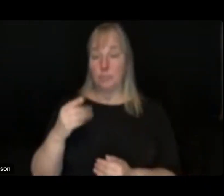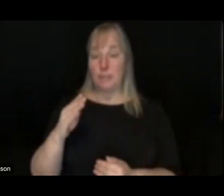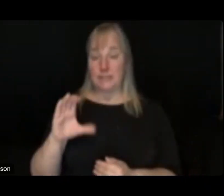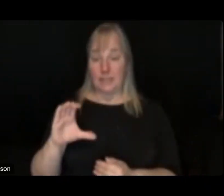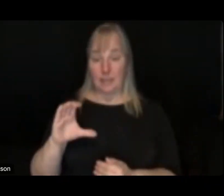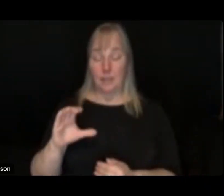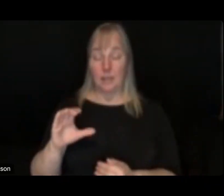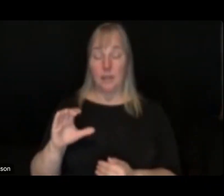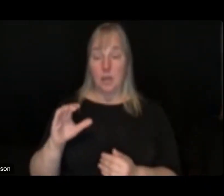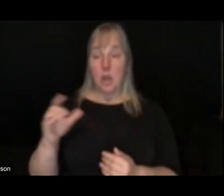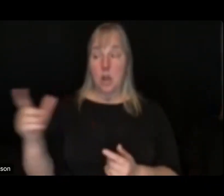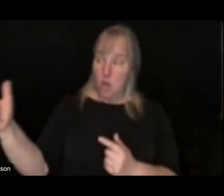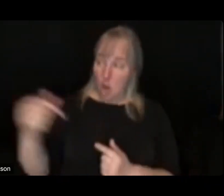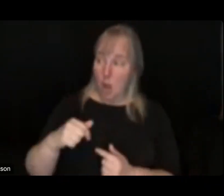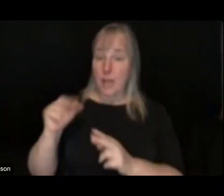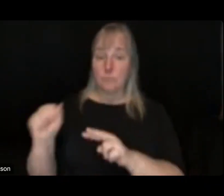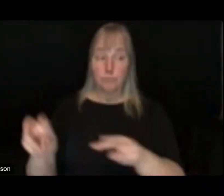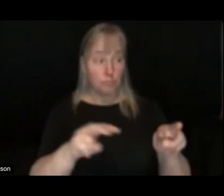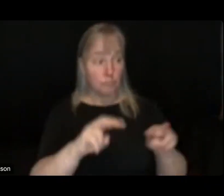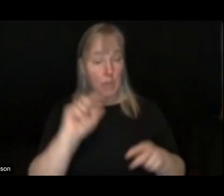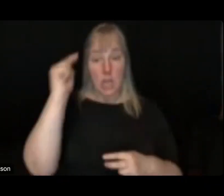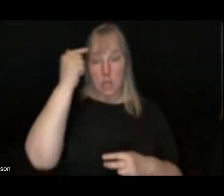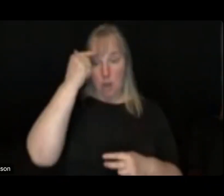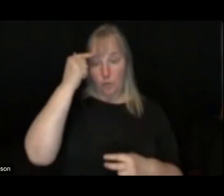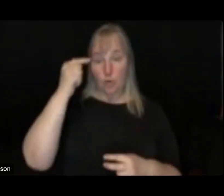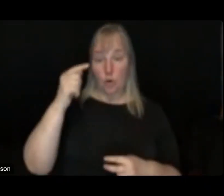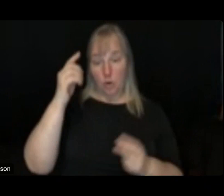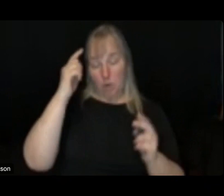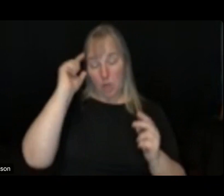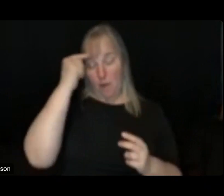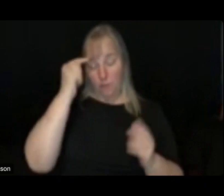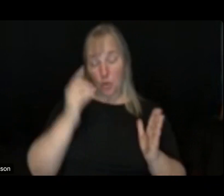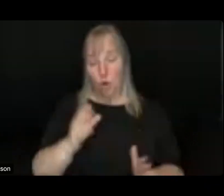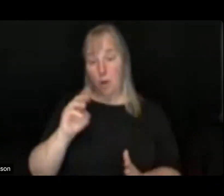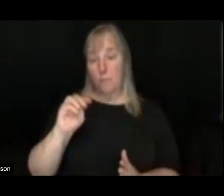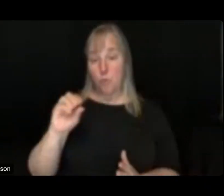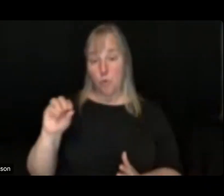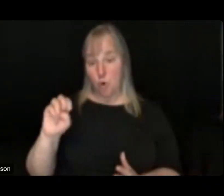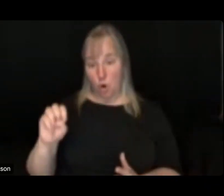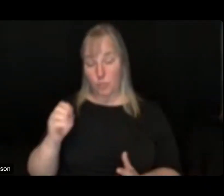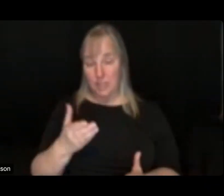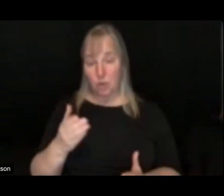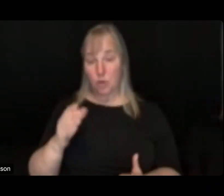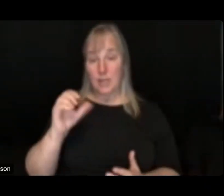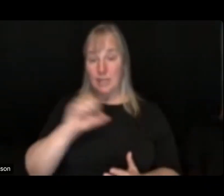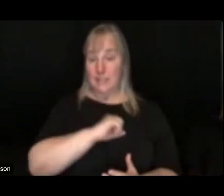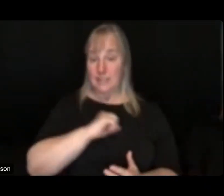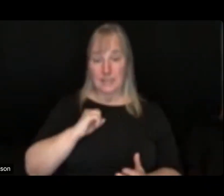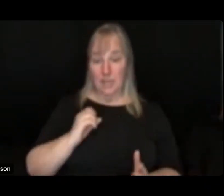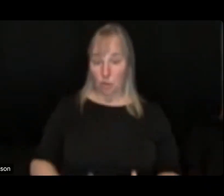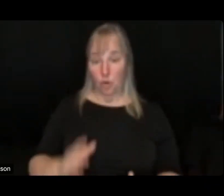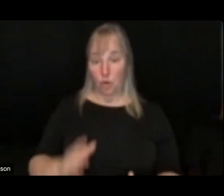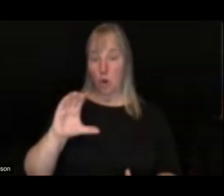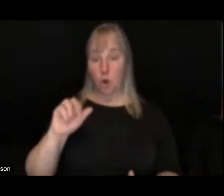tour. Governor Moore was out here. Senator Cardin was out here, just drawing people to the fact that I think now is the time, because